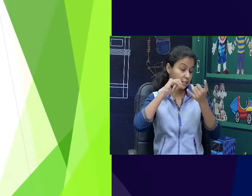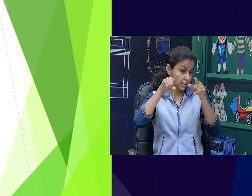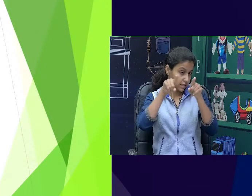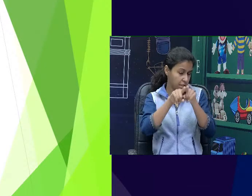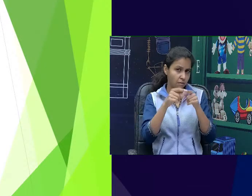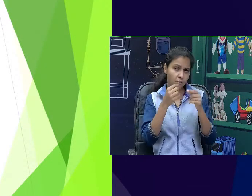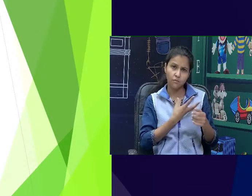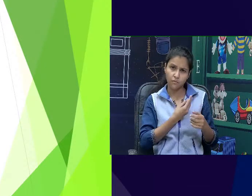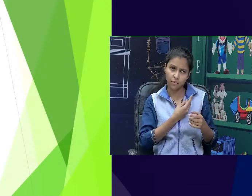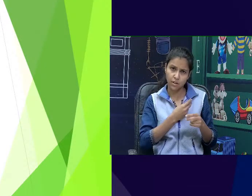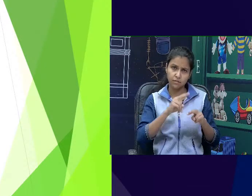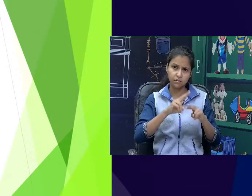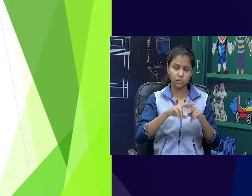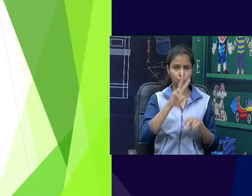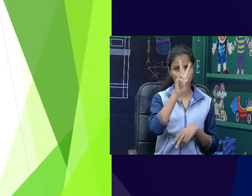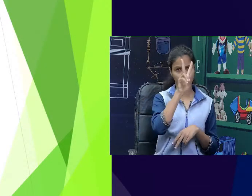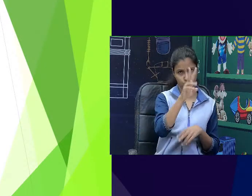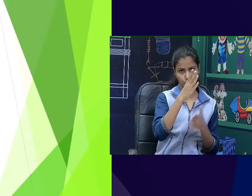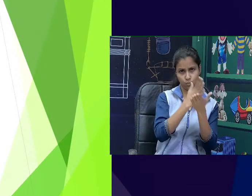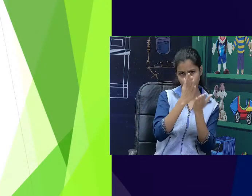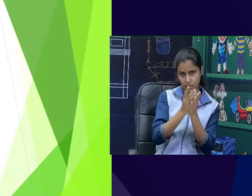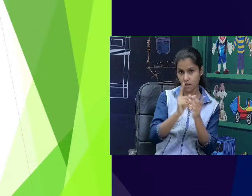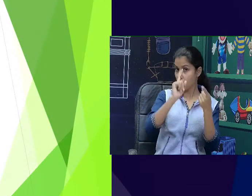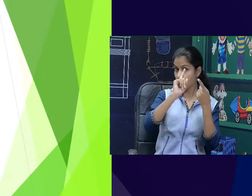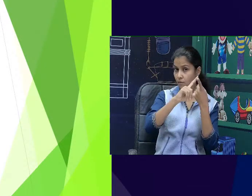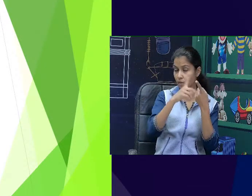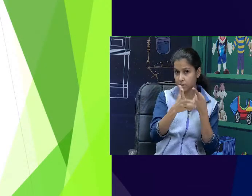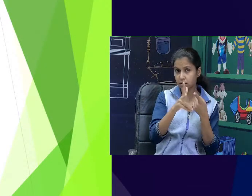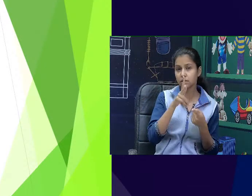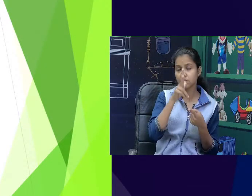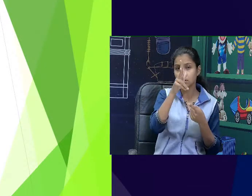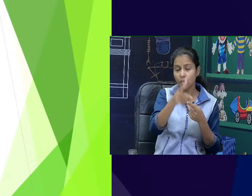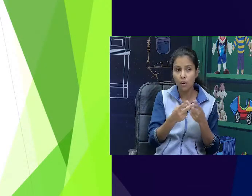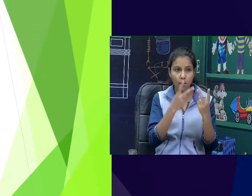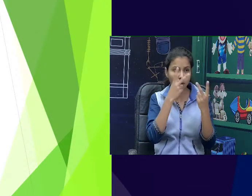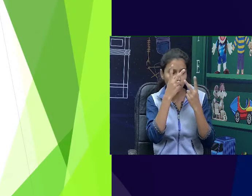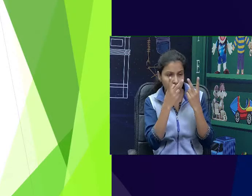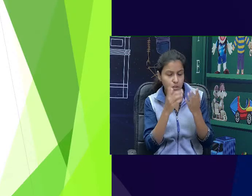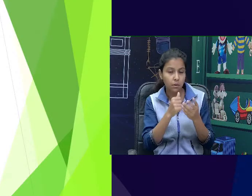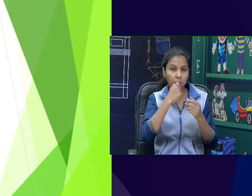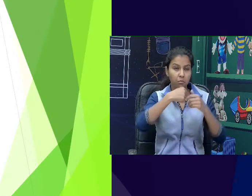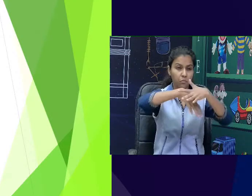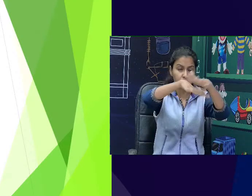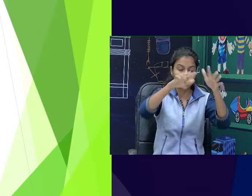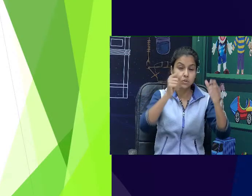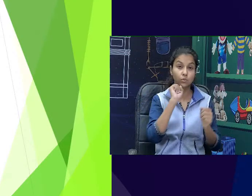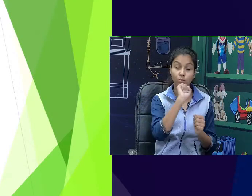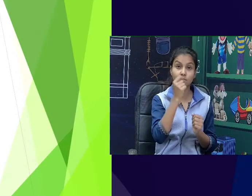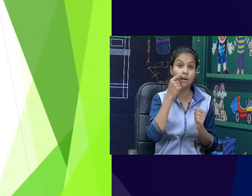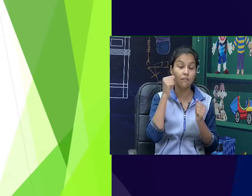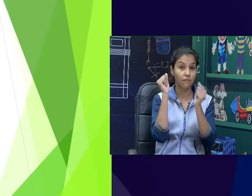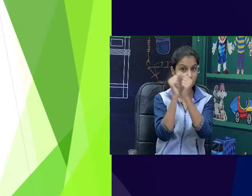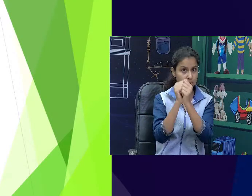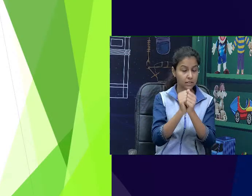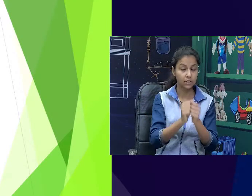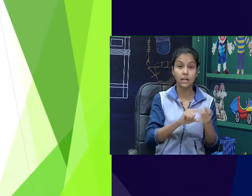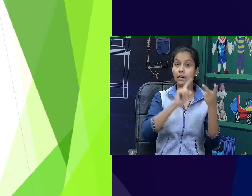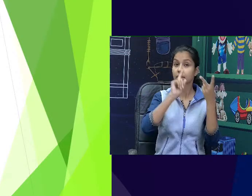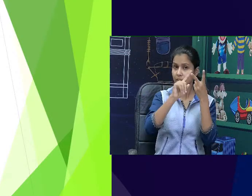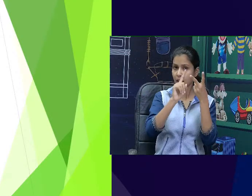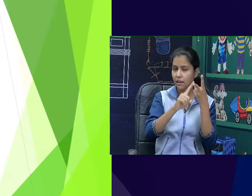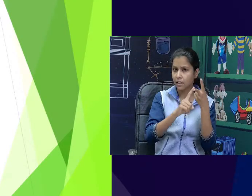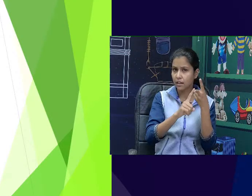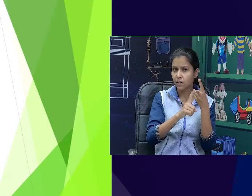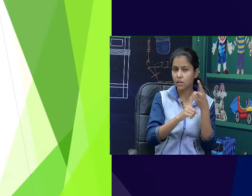of water, there are two instances. First was, as I told, when he visited the beach with his father. Second was when